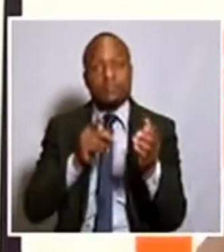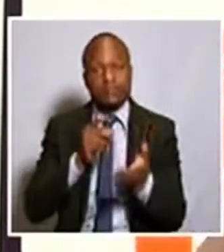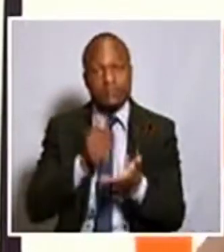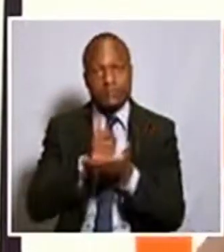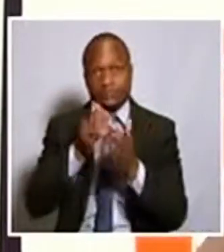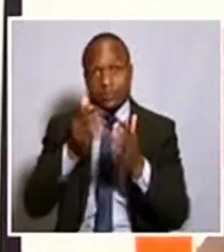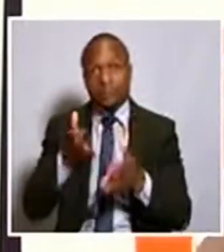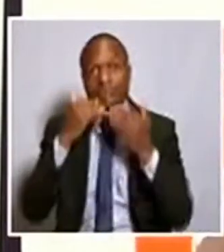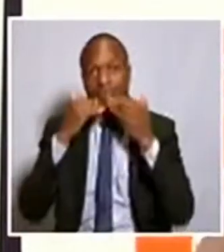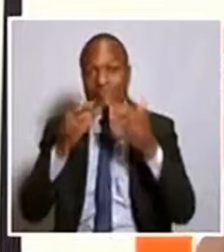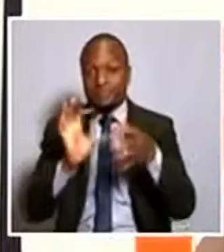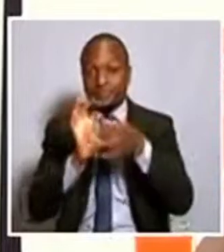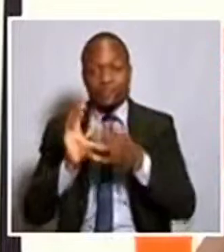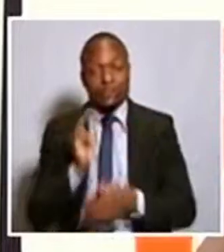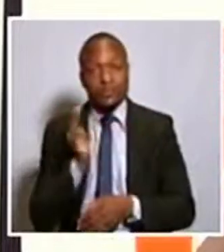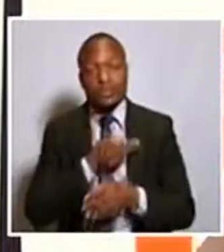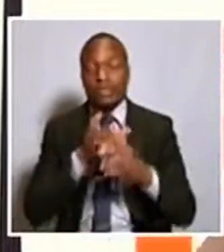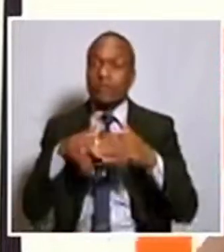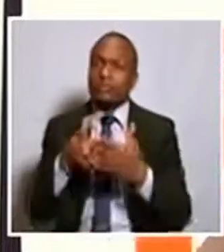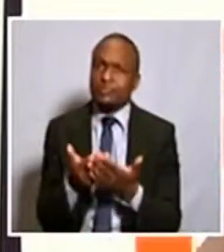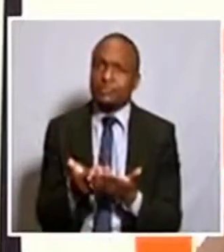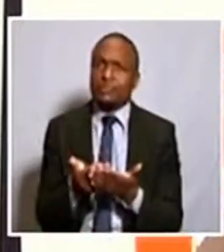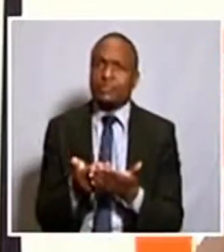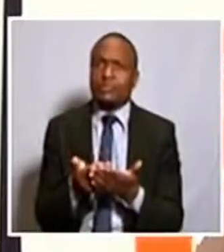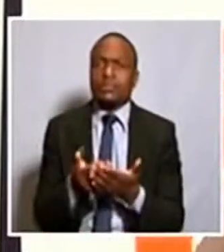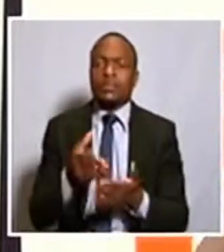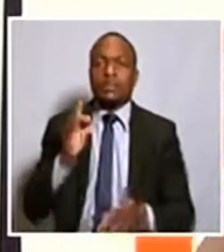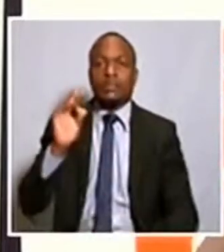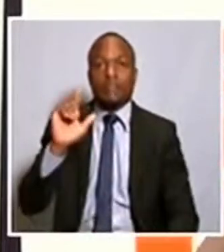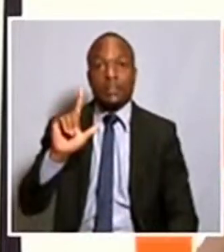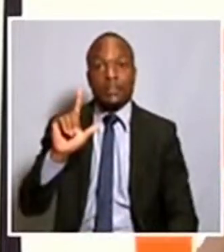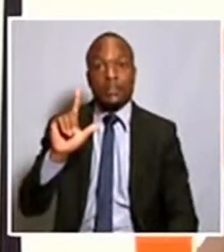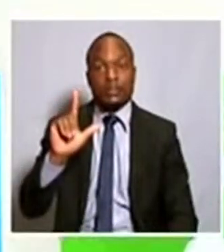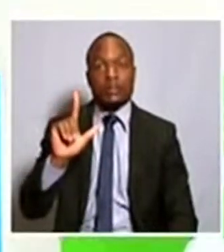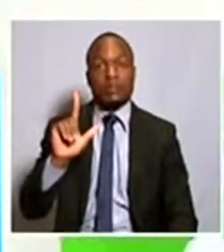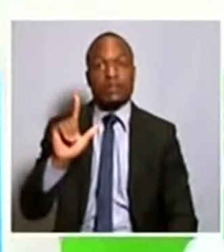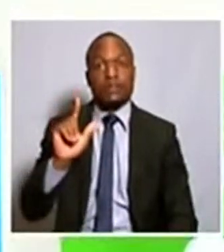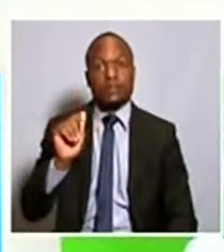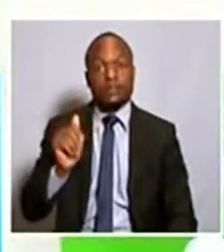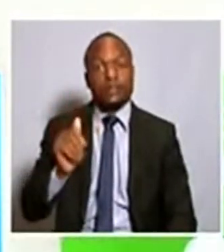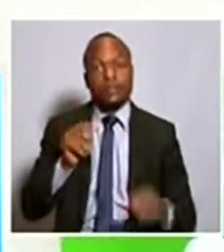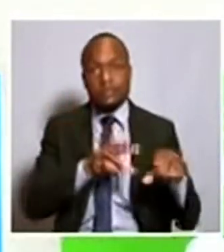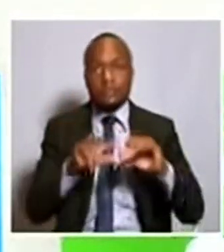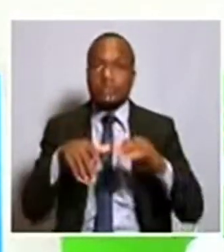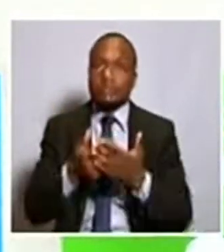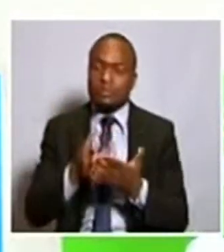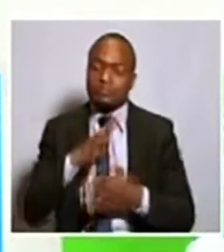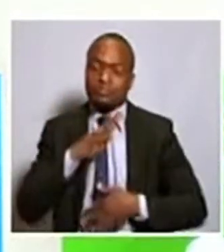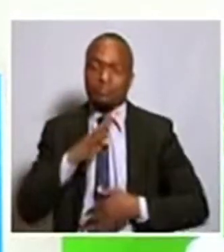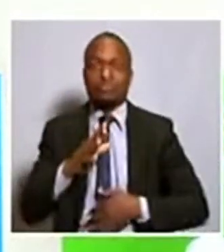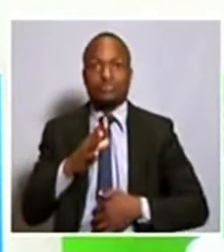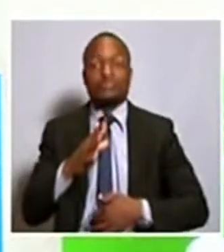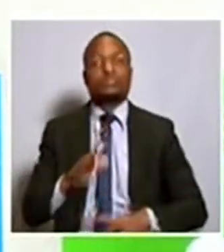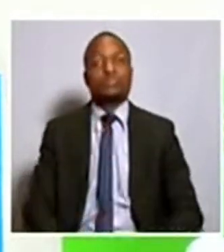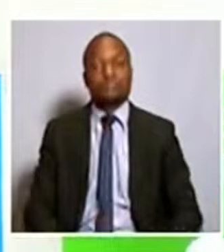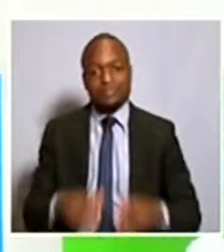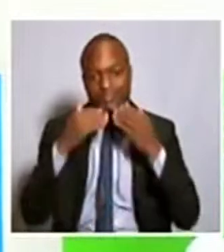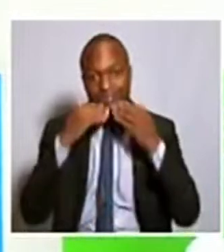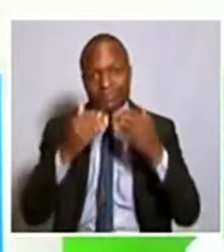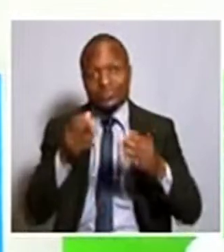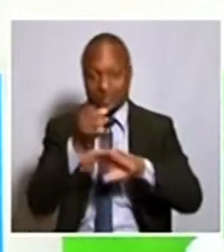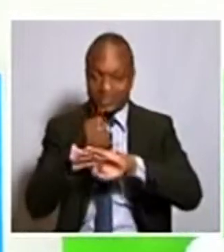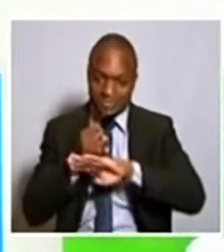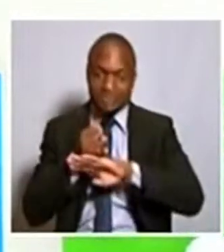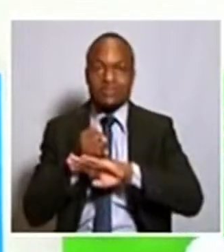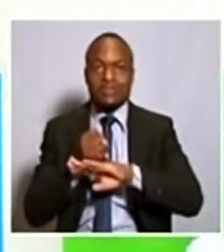you so much for joining us. And how's FAO doing? FAO is doing fine. Thank you so much for